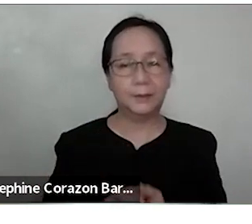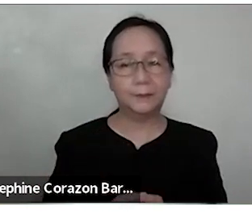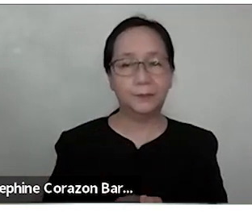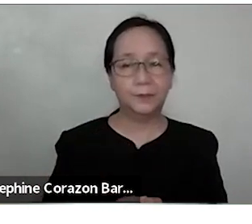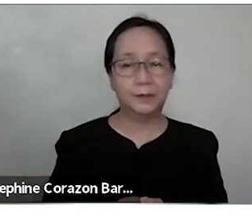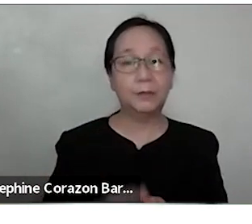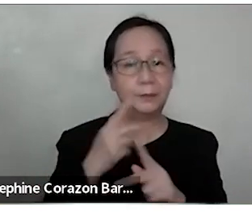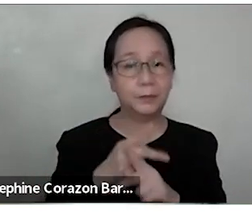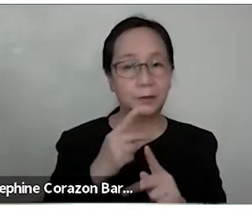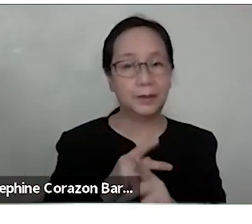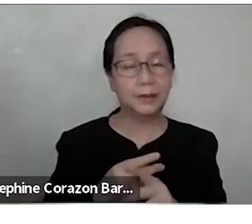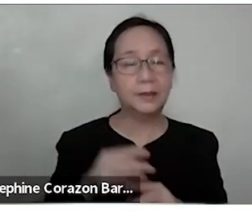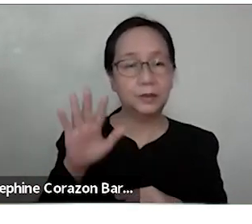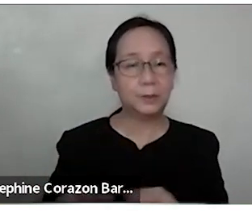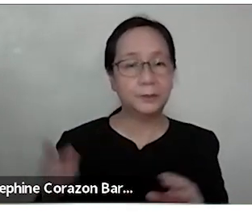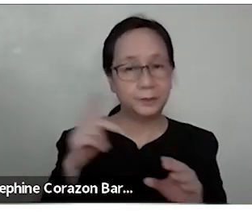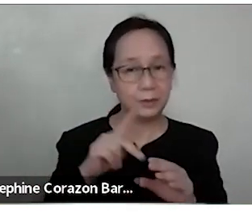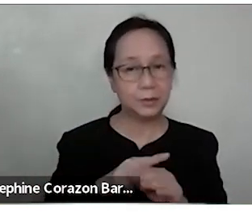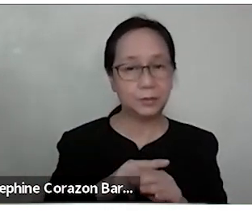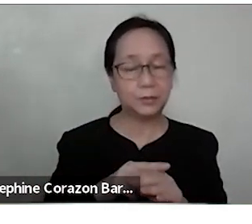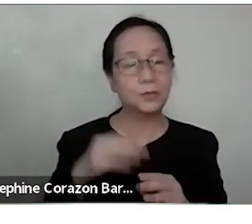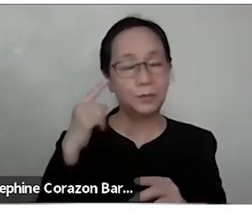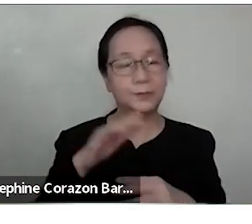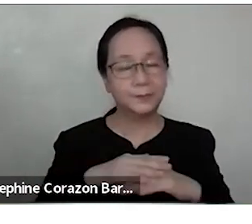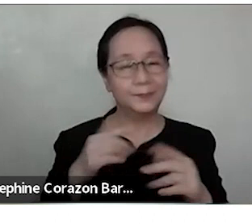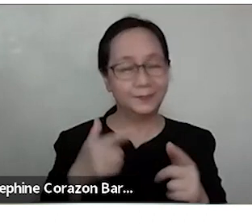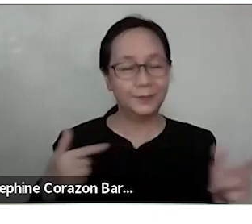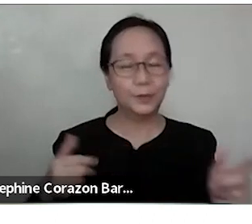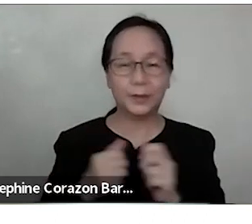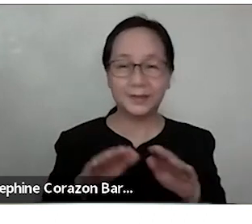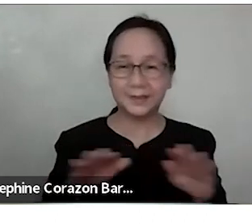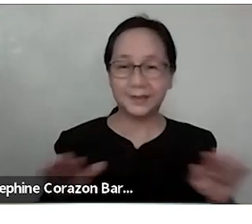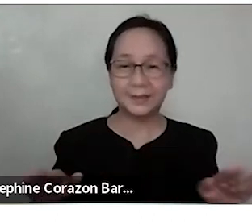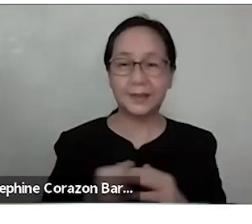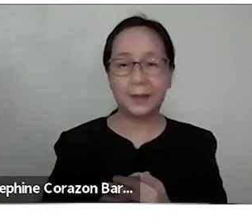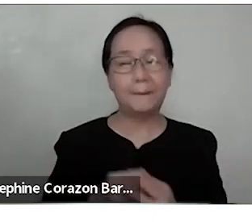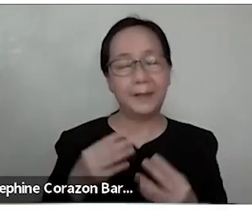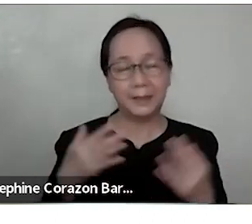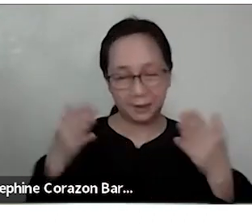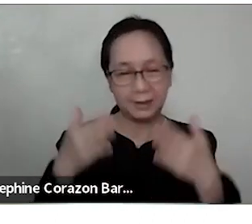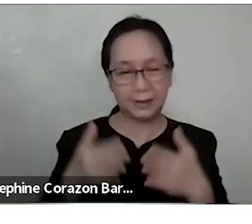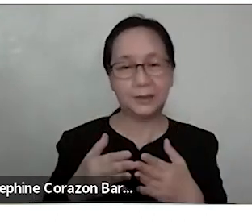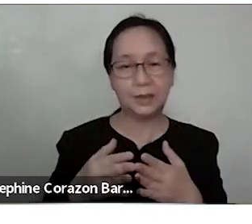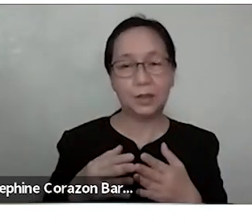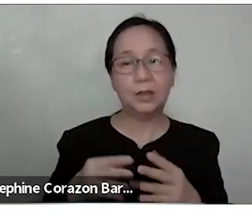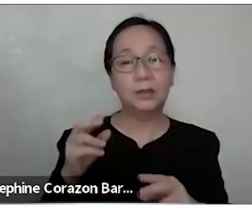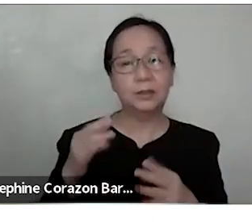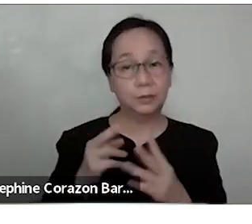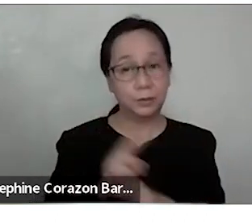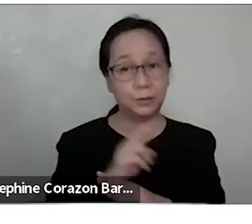the child participation guidelines for online discussions with children, which is mainly targeted for use